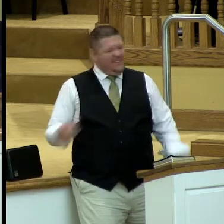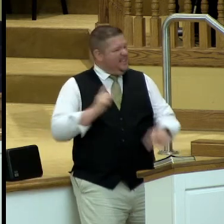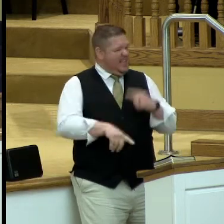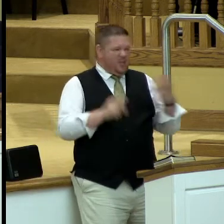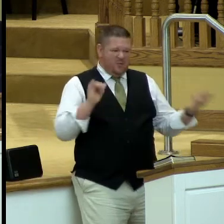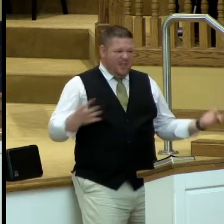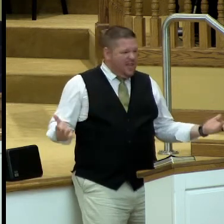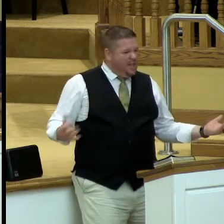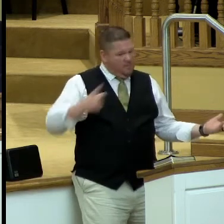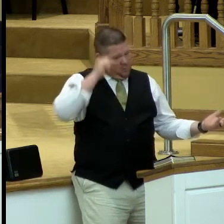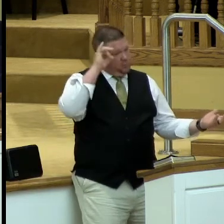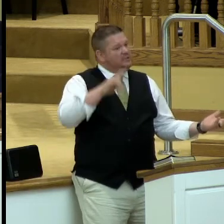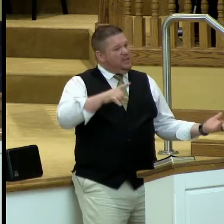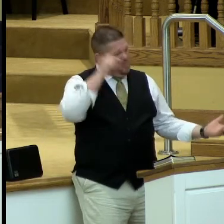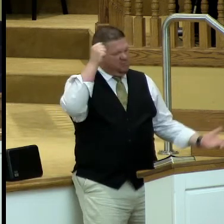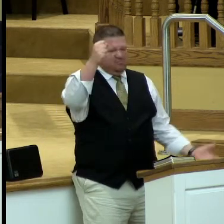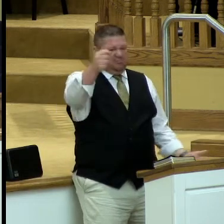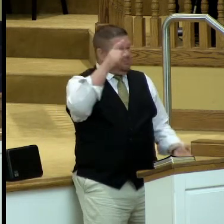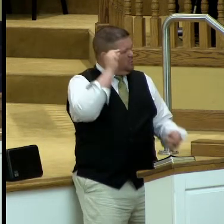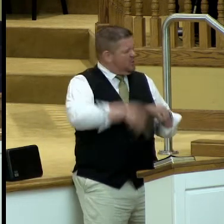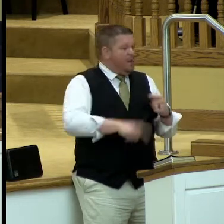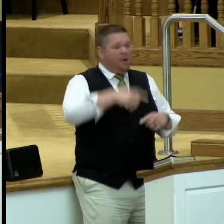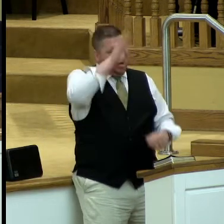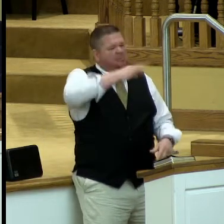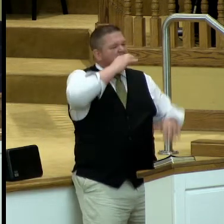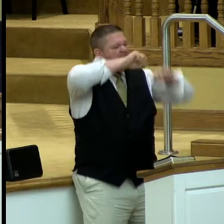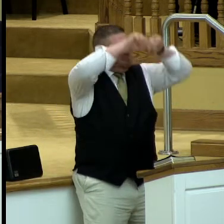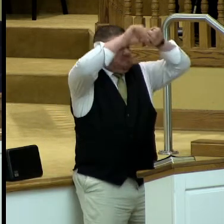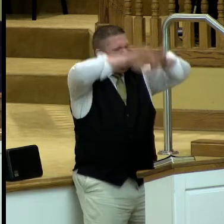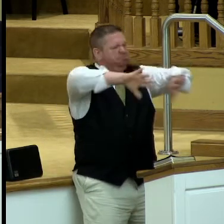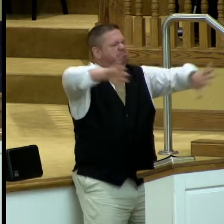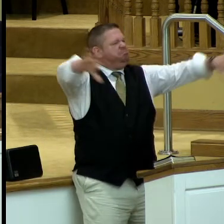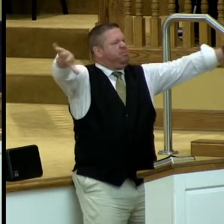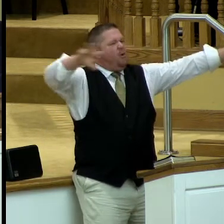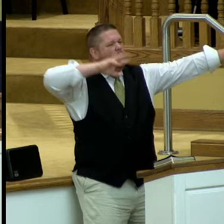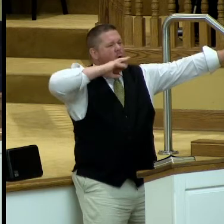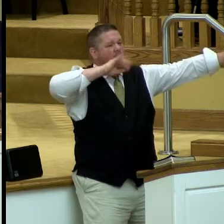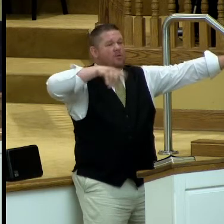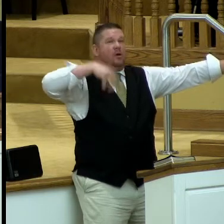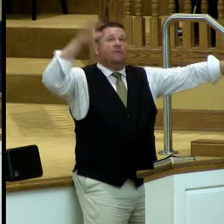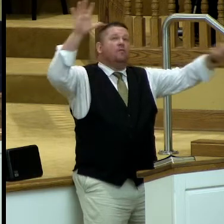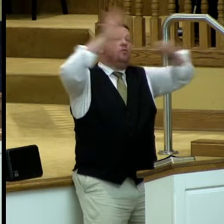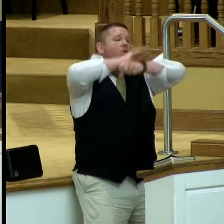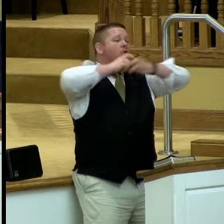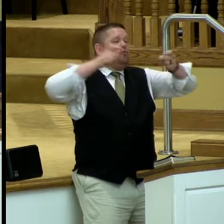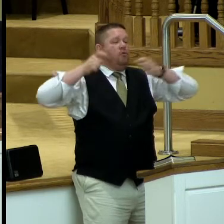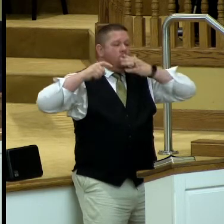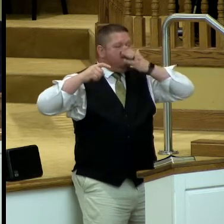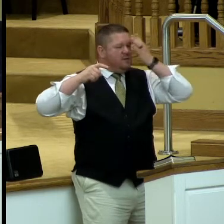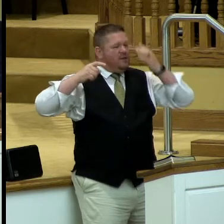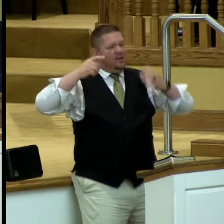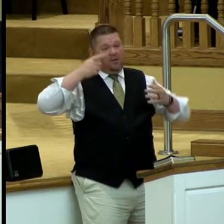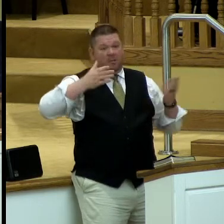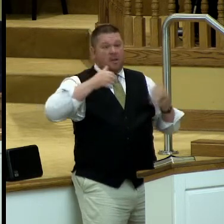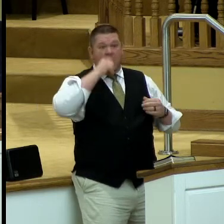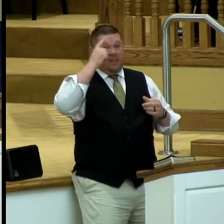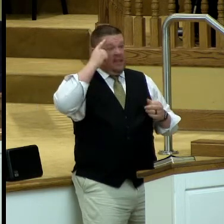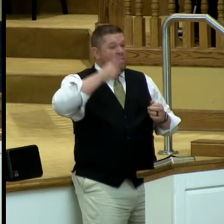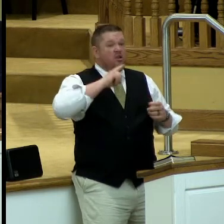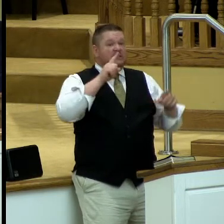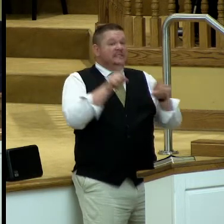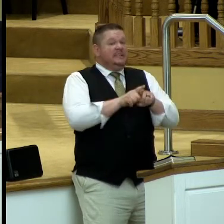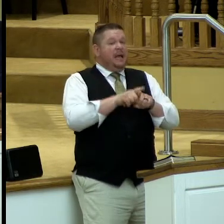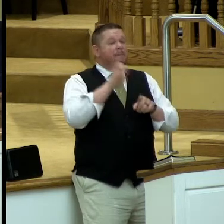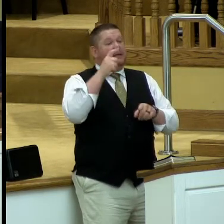I can't do it. Moses couldn't do it, but God can. If you will give Him total control, I promise you, y'all might not think